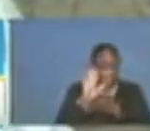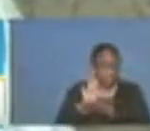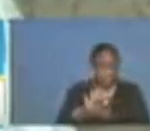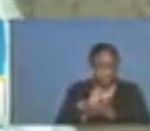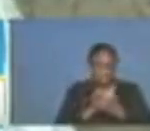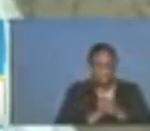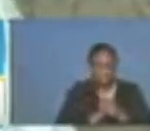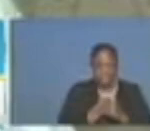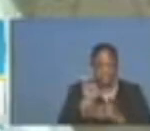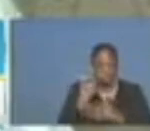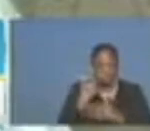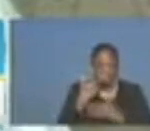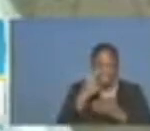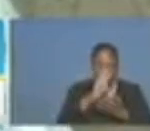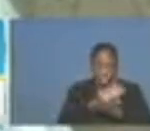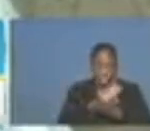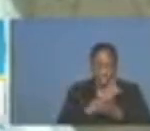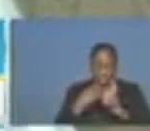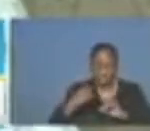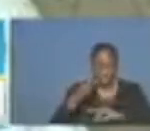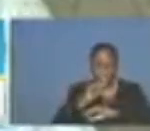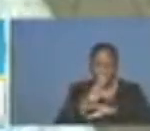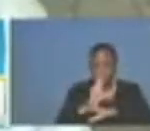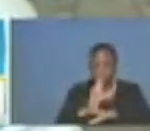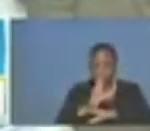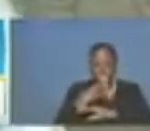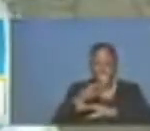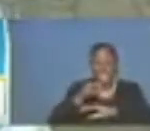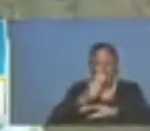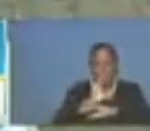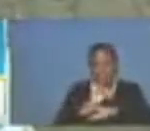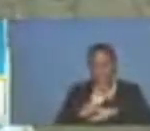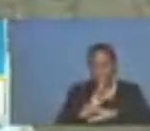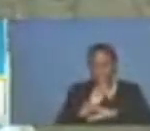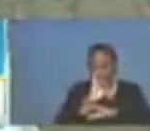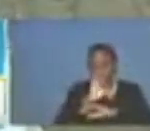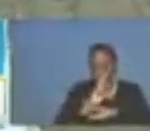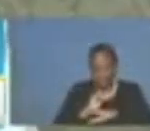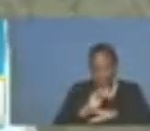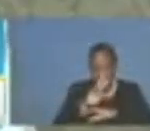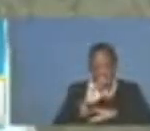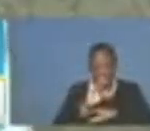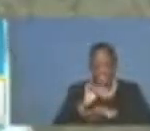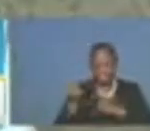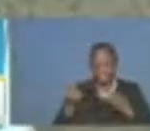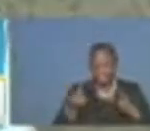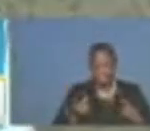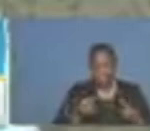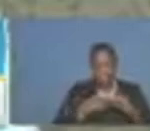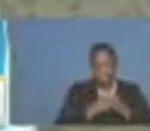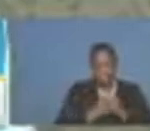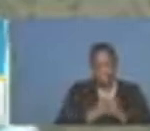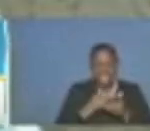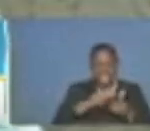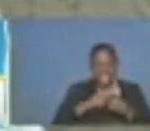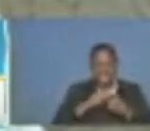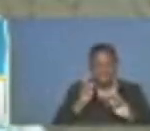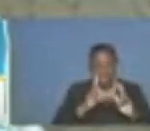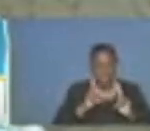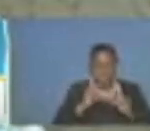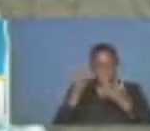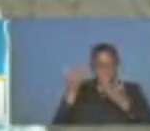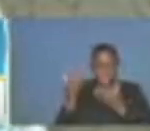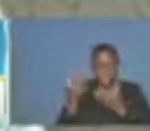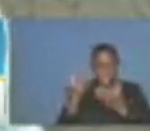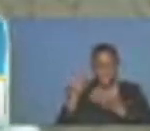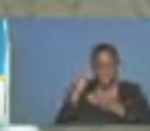from Abaco and Bimini is also as a part of our Family Island schools. And of course, a lot of you are waiting for our schools from